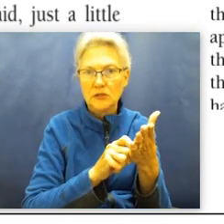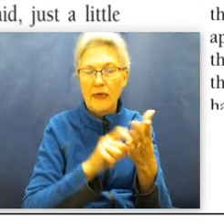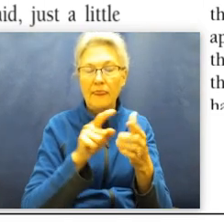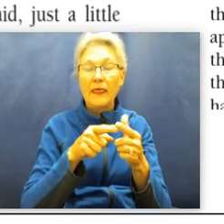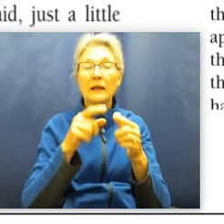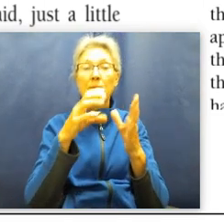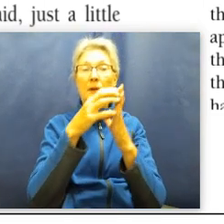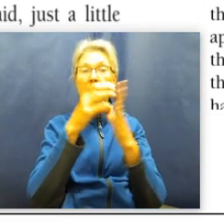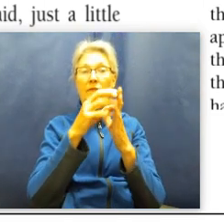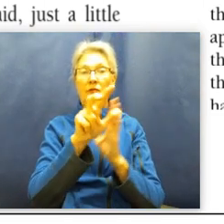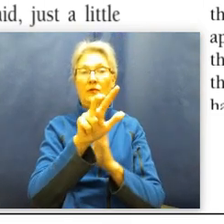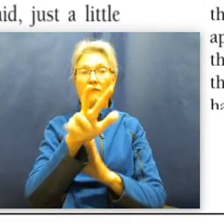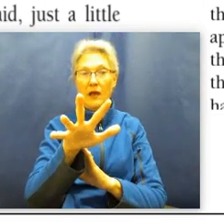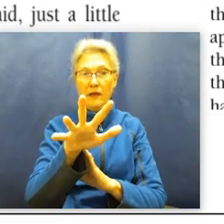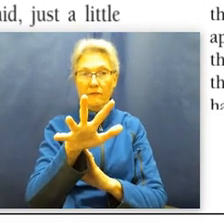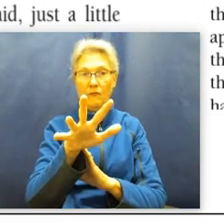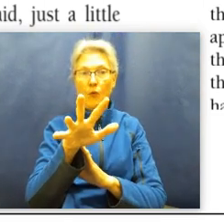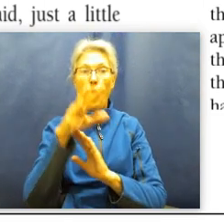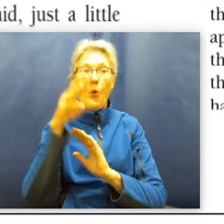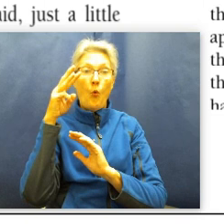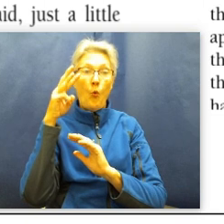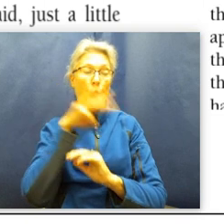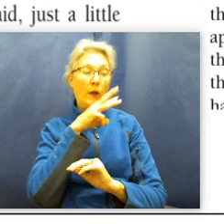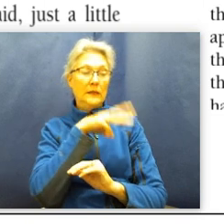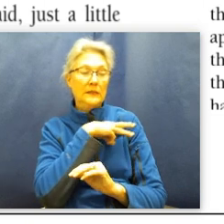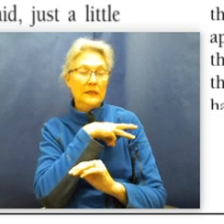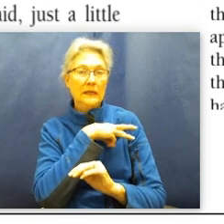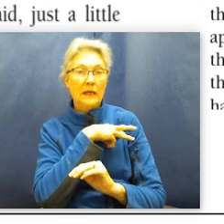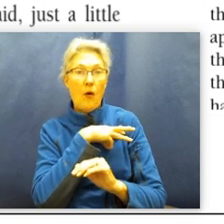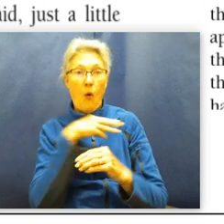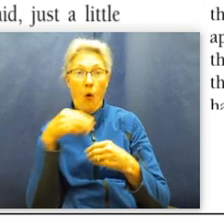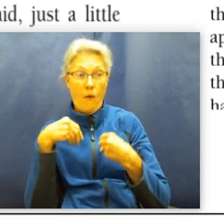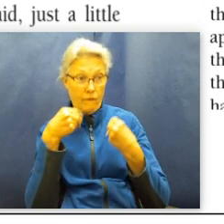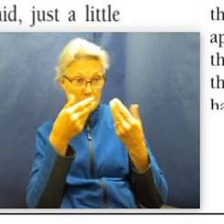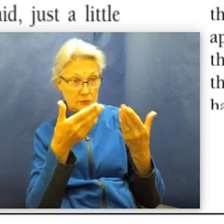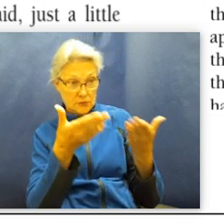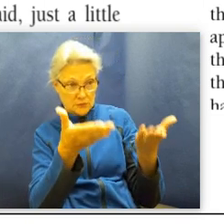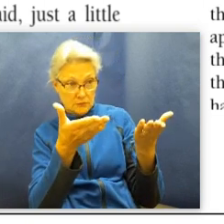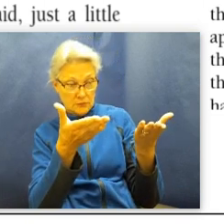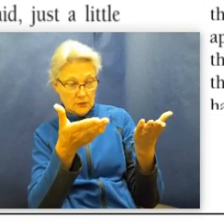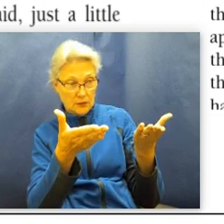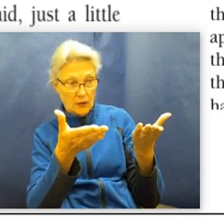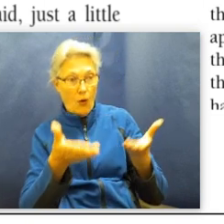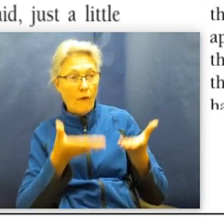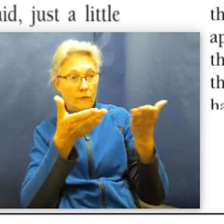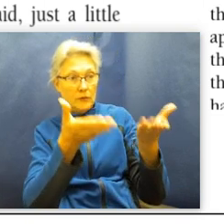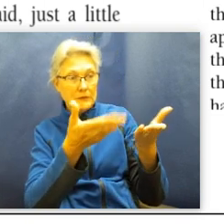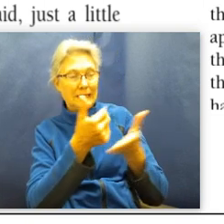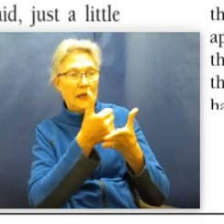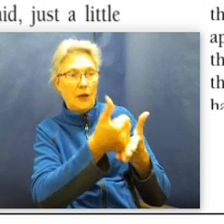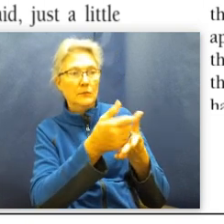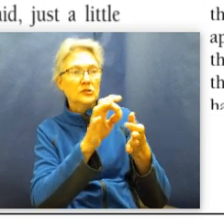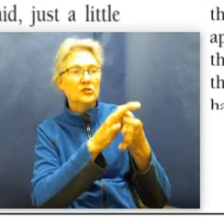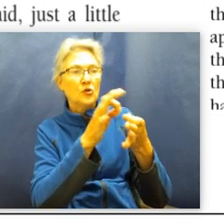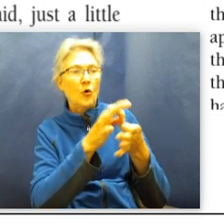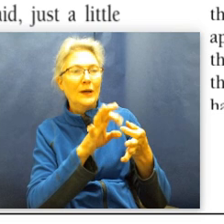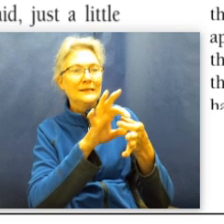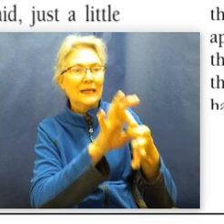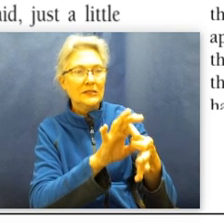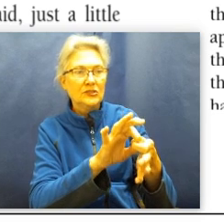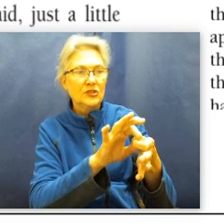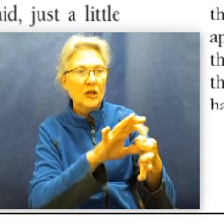paragraph 35, where Wendy offers to help sew on Peter's shadow. This again shows me